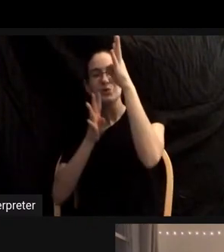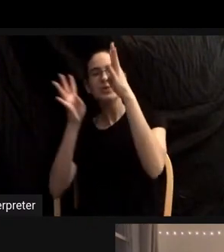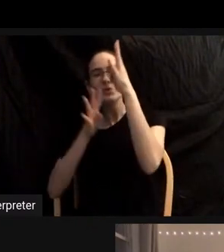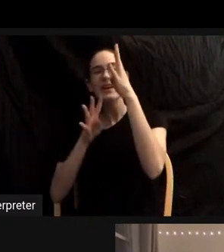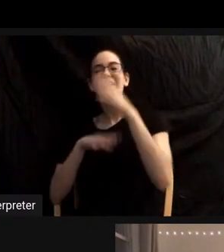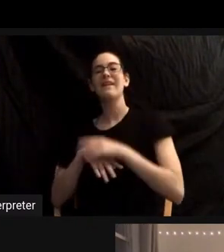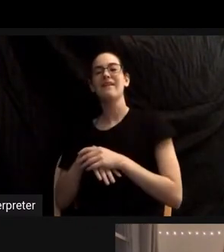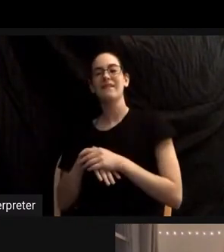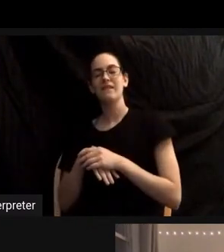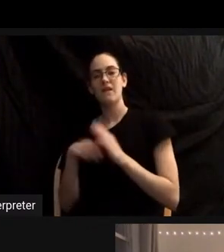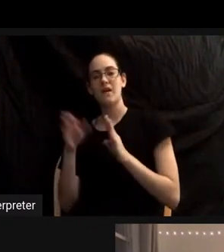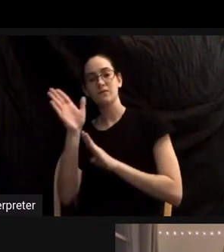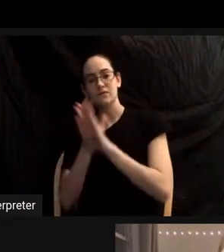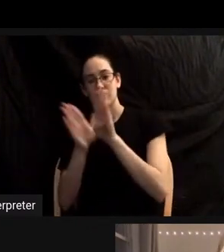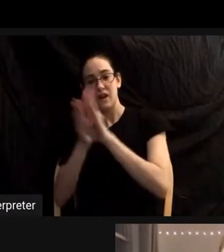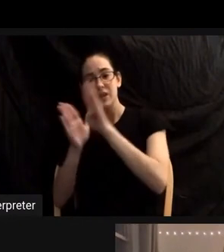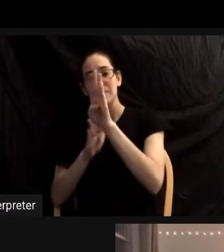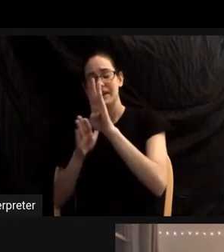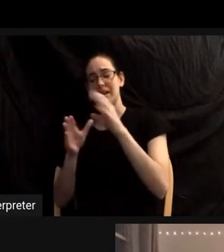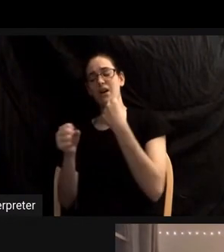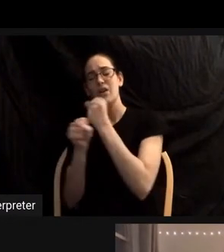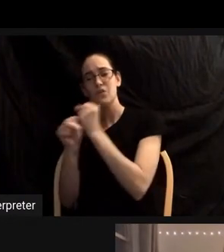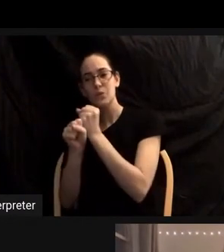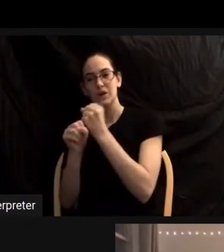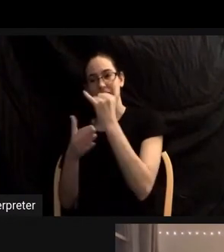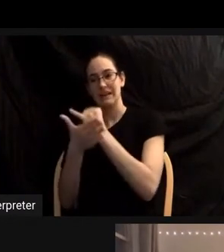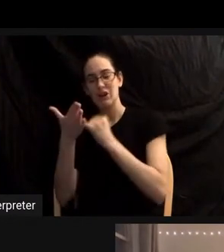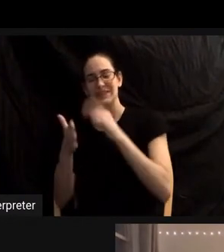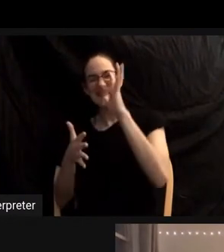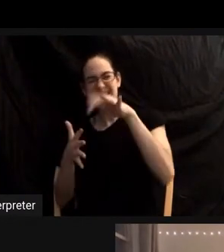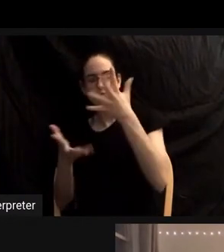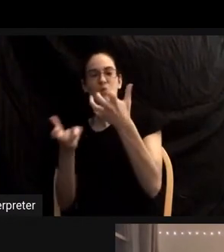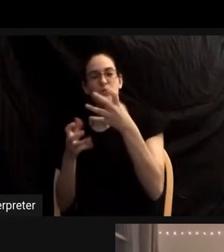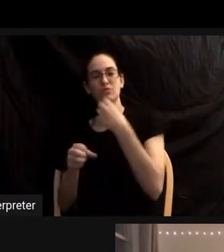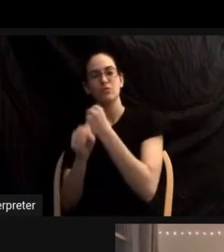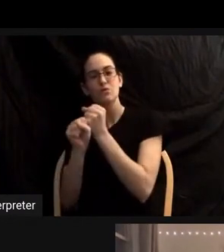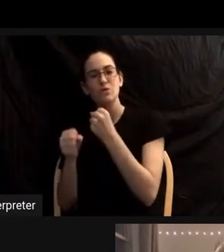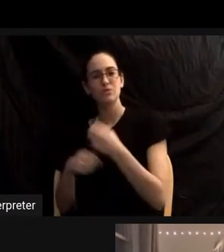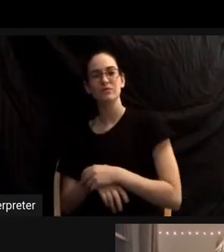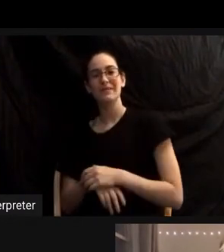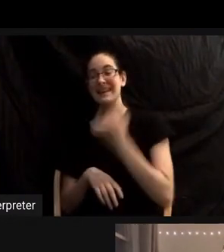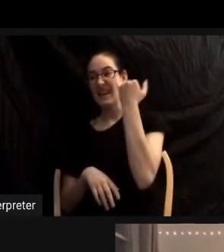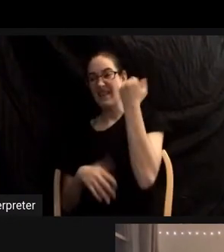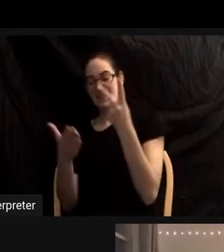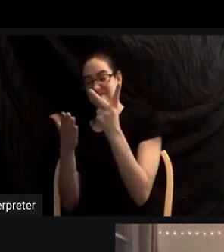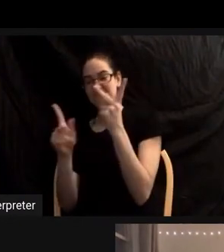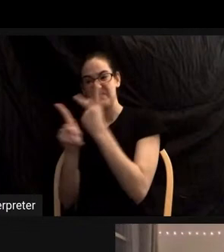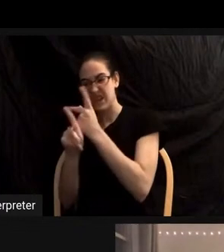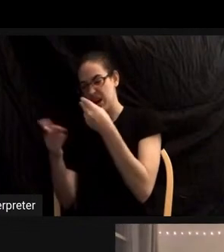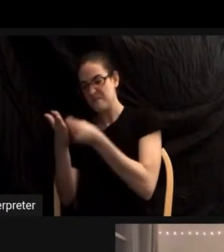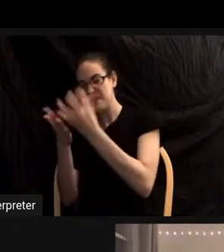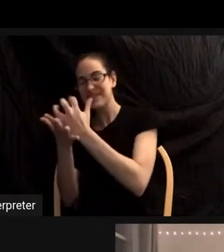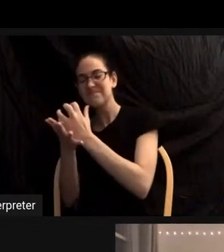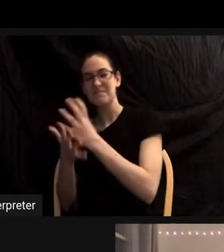generative work and artistry. Like, that's what I want to produce. If I can figure out money, that's great, but I want to help